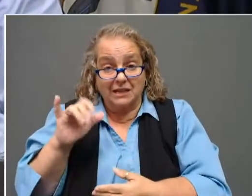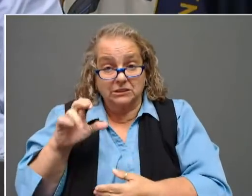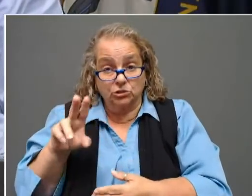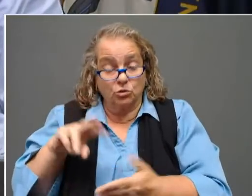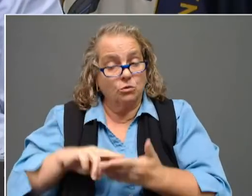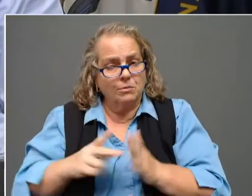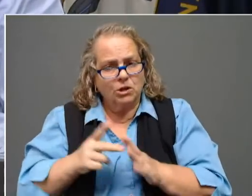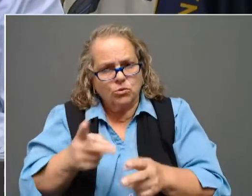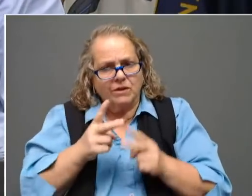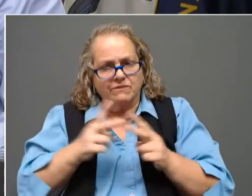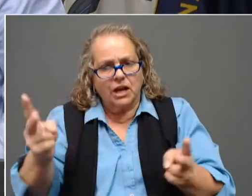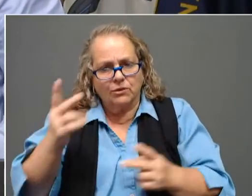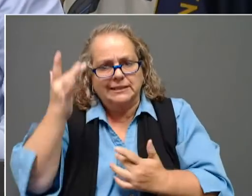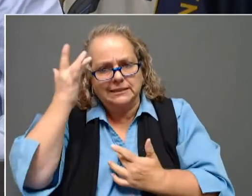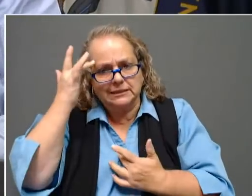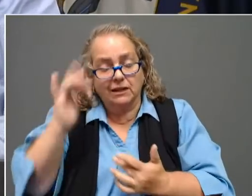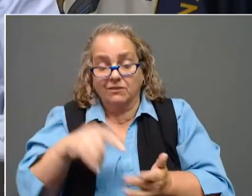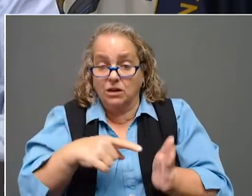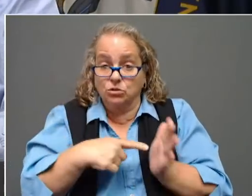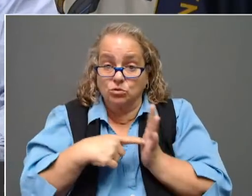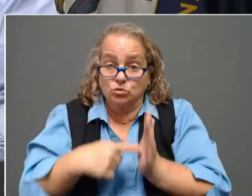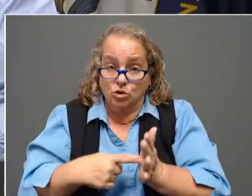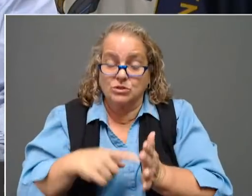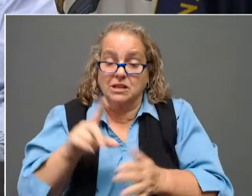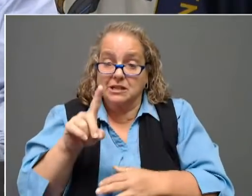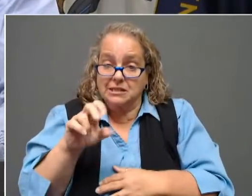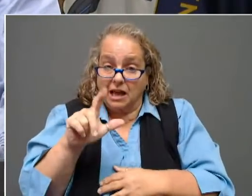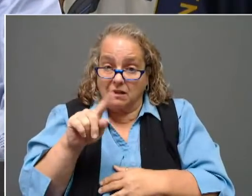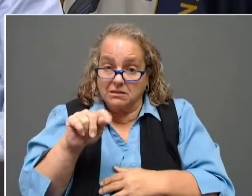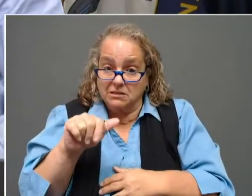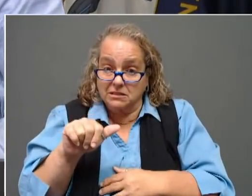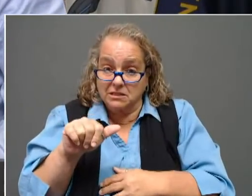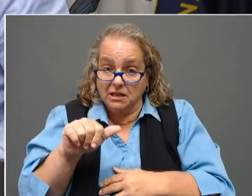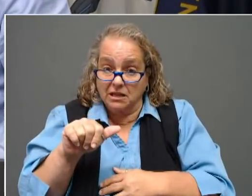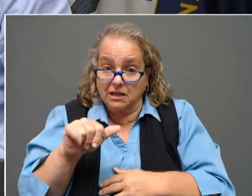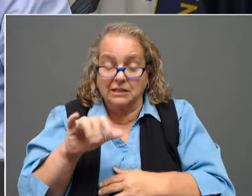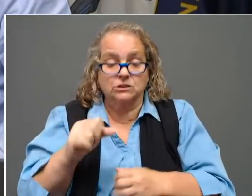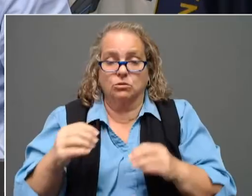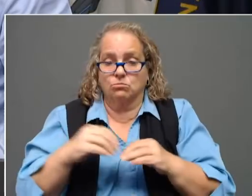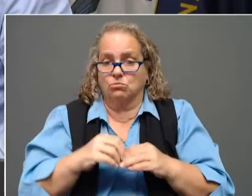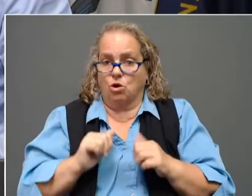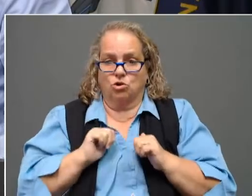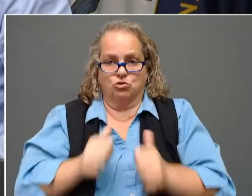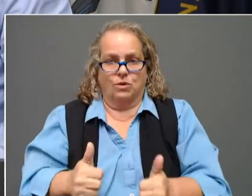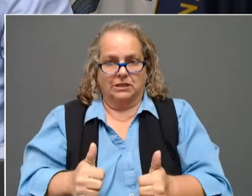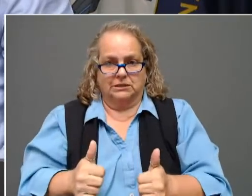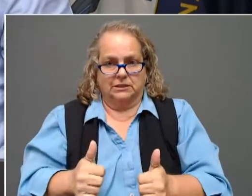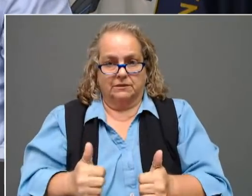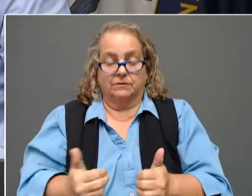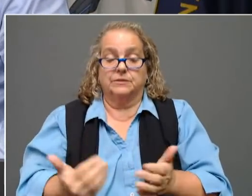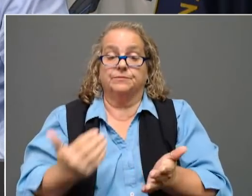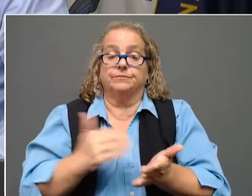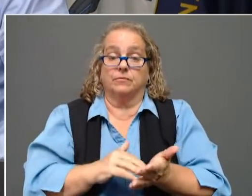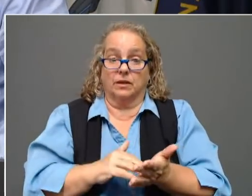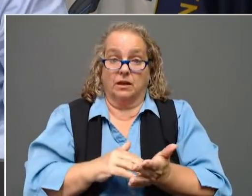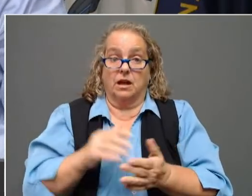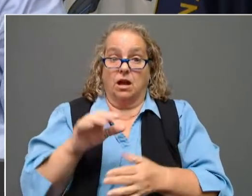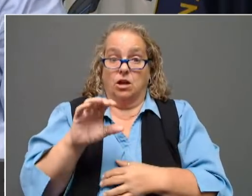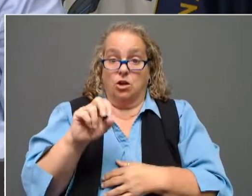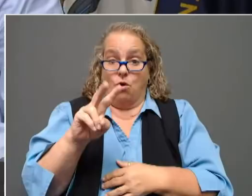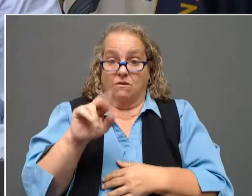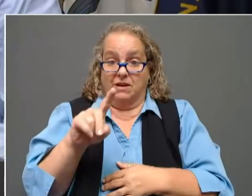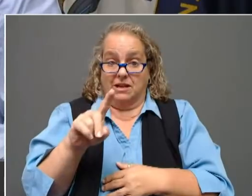that the Delta variant is more aggressive. And finally, COVID-19 patients on a ventilator.